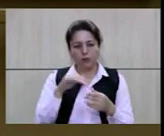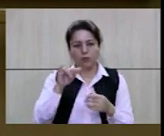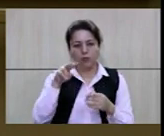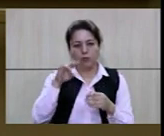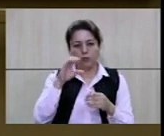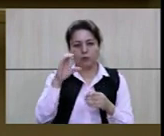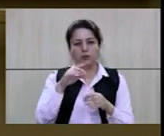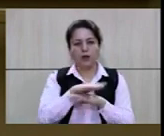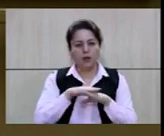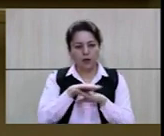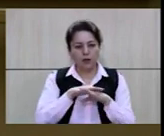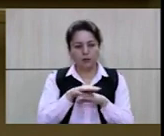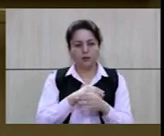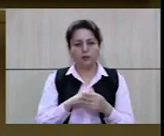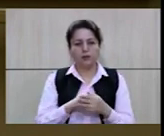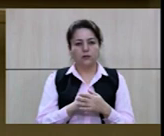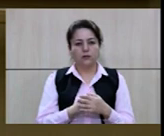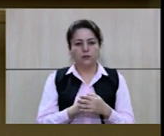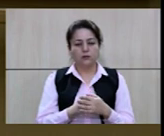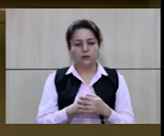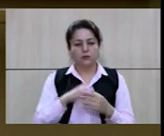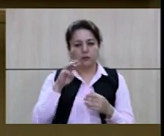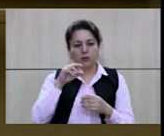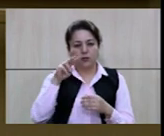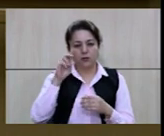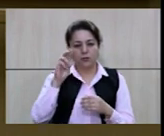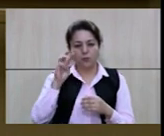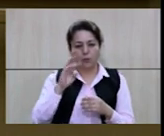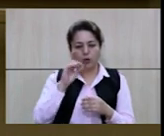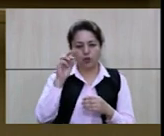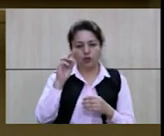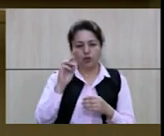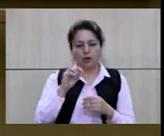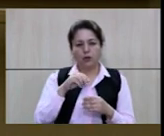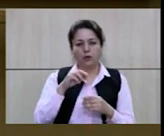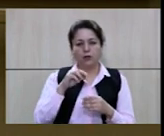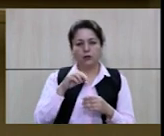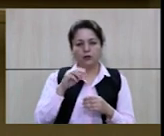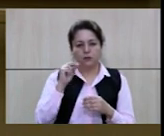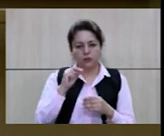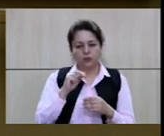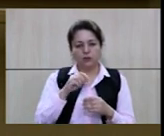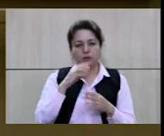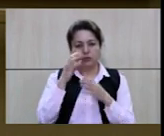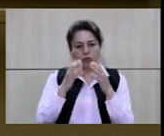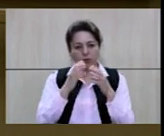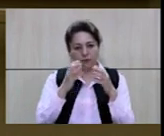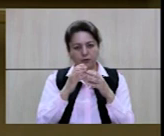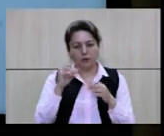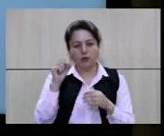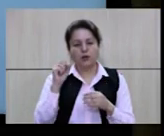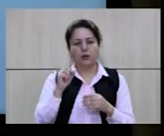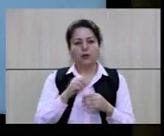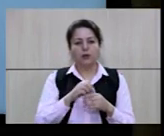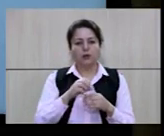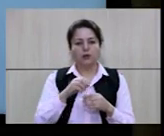xalq. Demak, tilmoch, jo'grafiya, ulus arxaik so'zlar hisoblanar ekan.